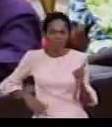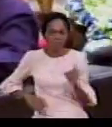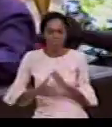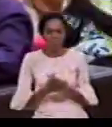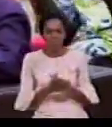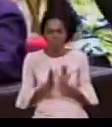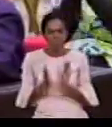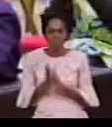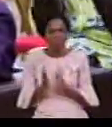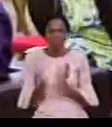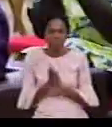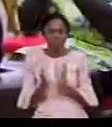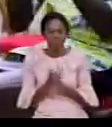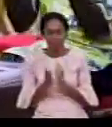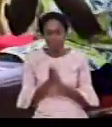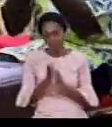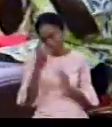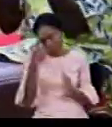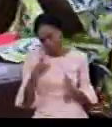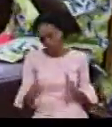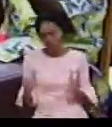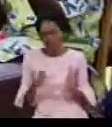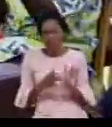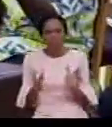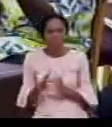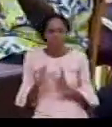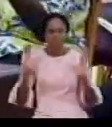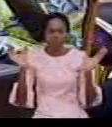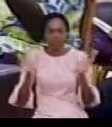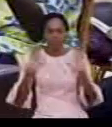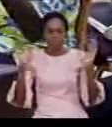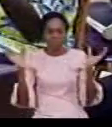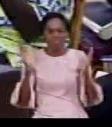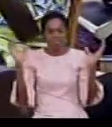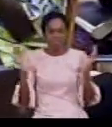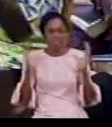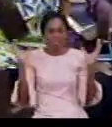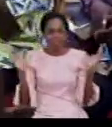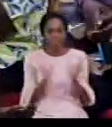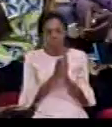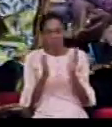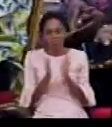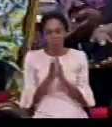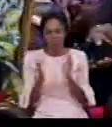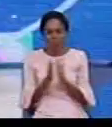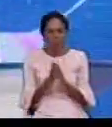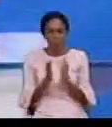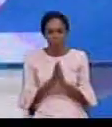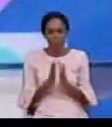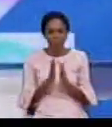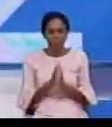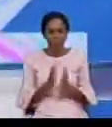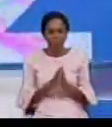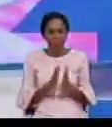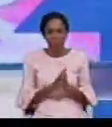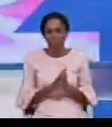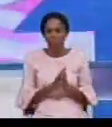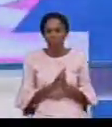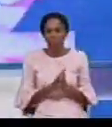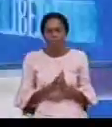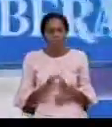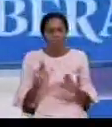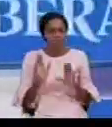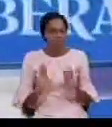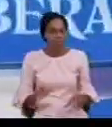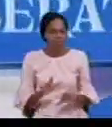hands together for Jesus. Celebration. Celebration. Barrenness removed, sickness